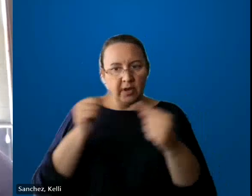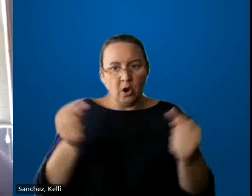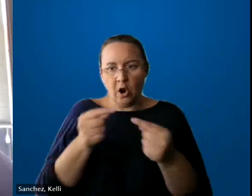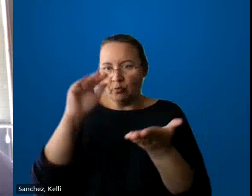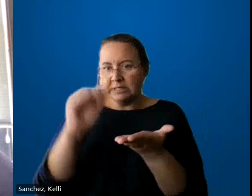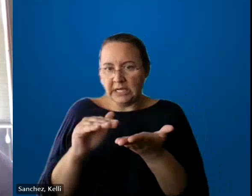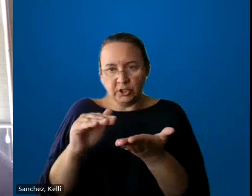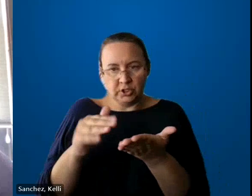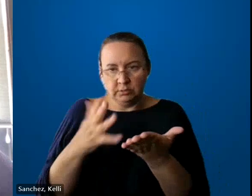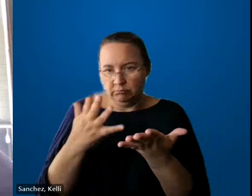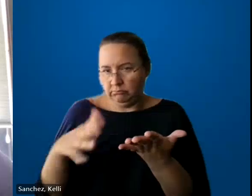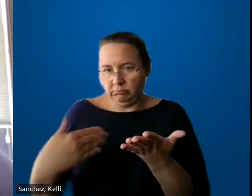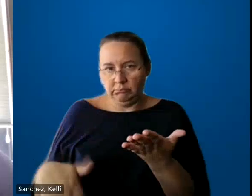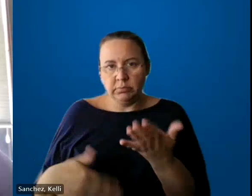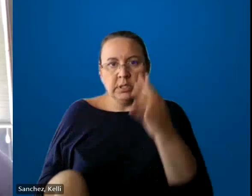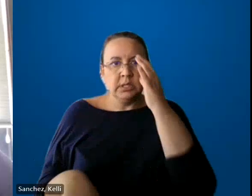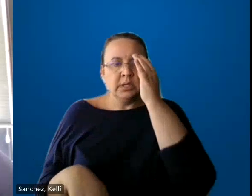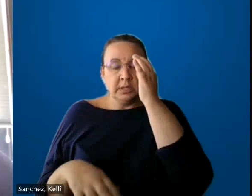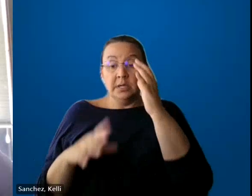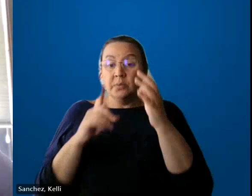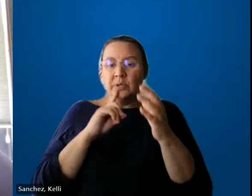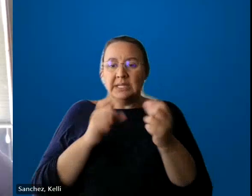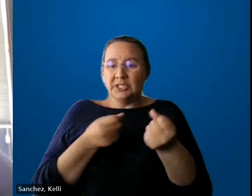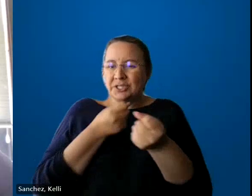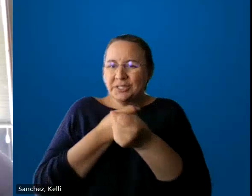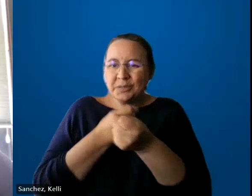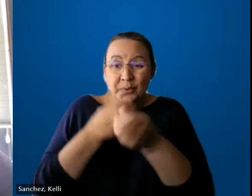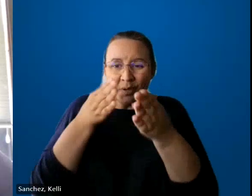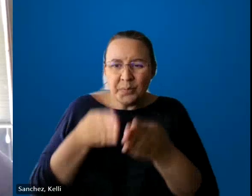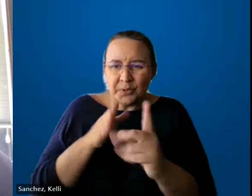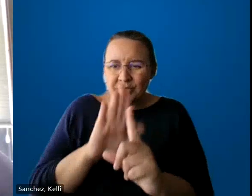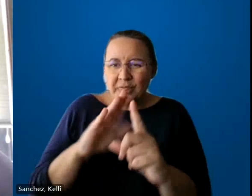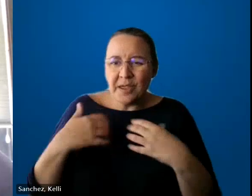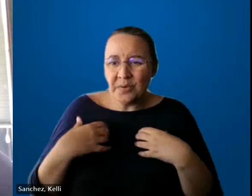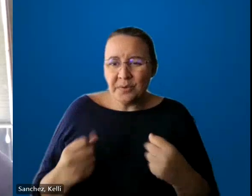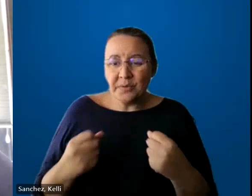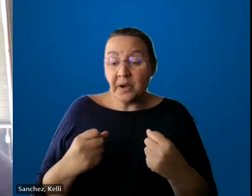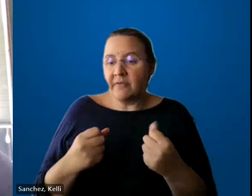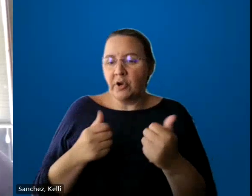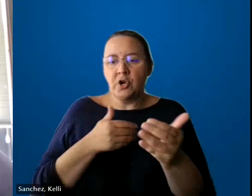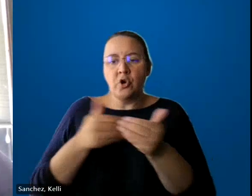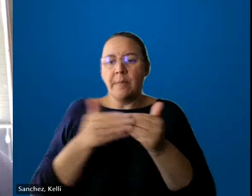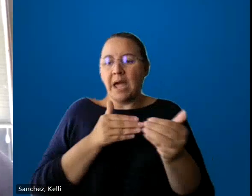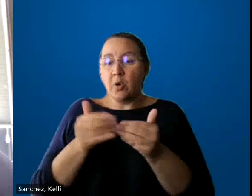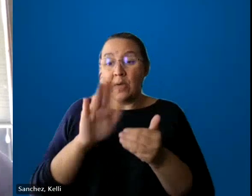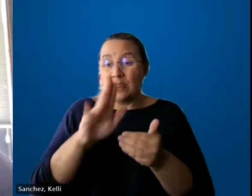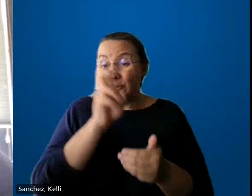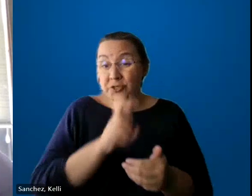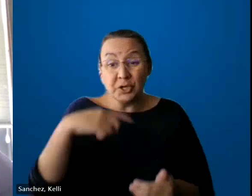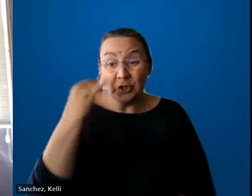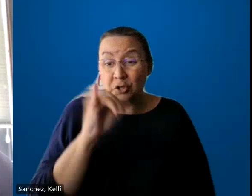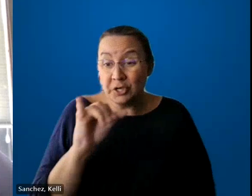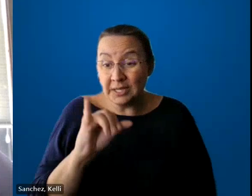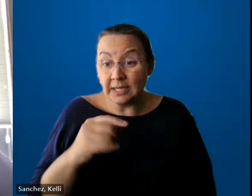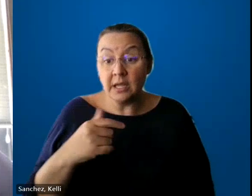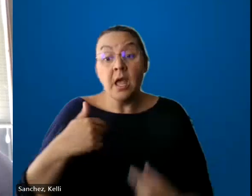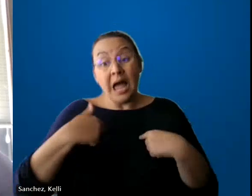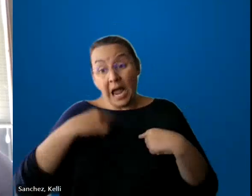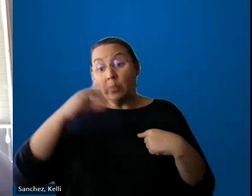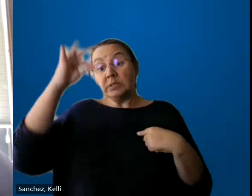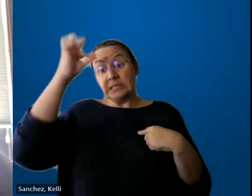harm reduction is just supporting somebody's recovery journey, no matter what it may be. And I was even ignorant to this in the